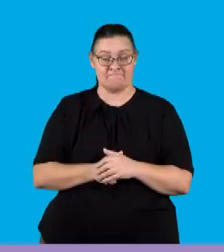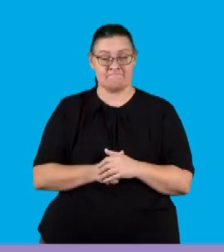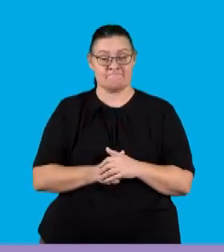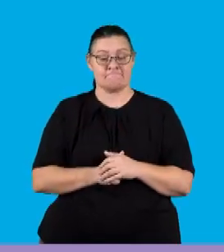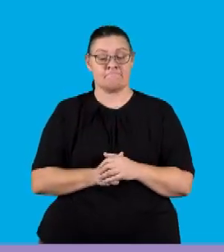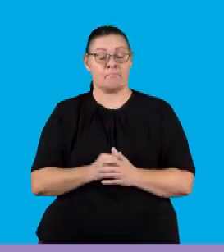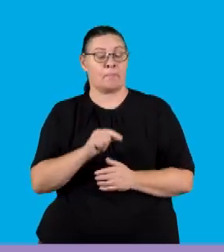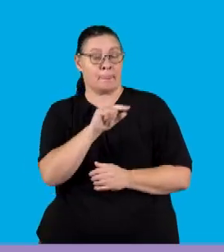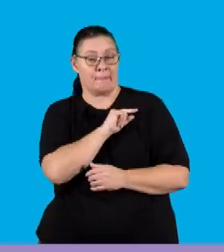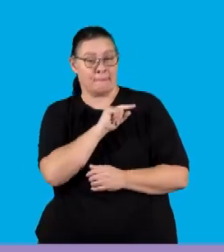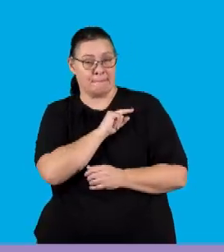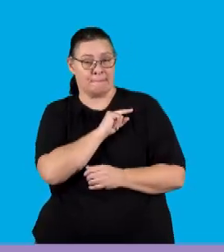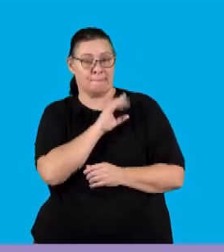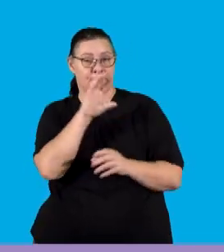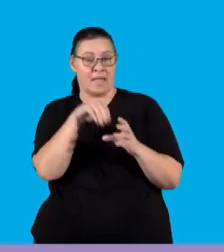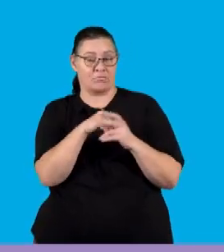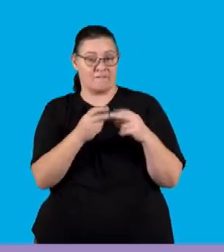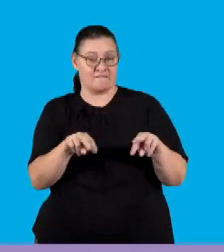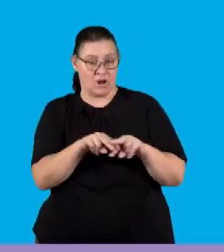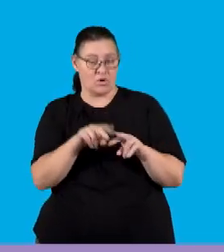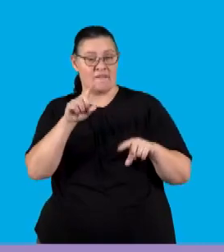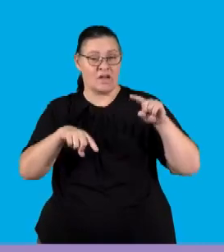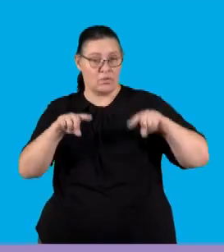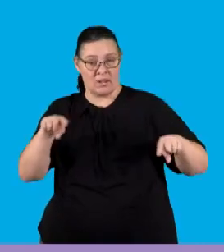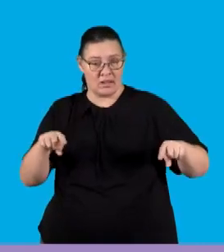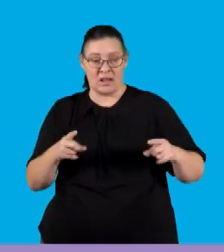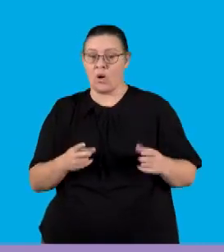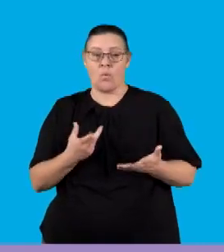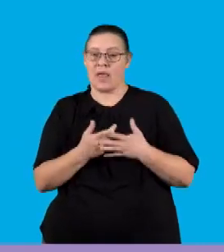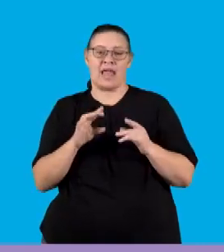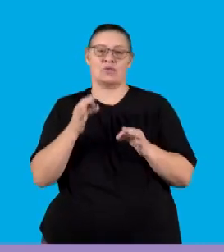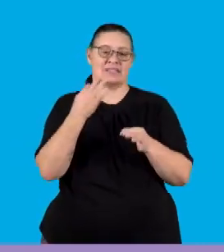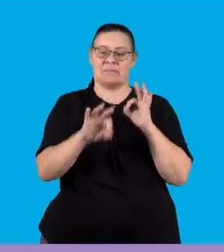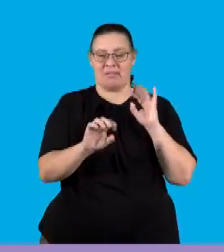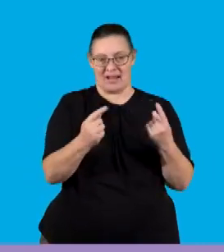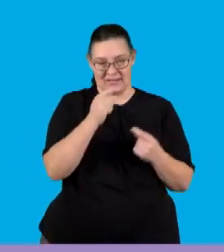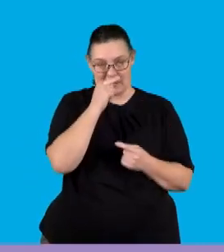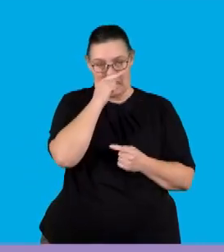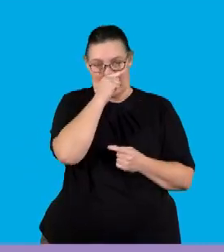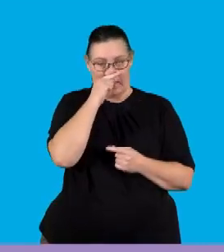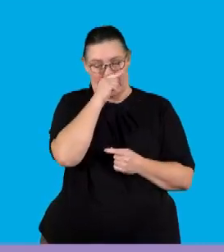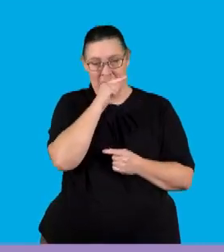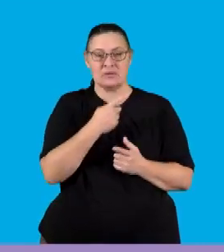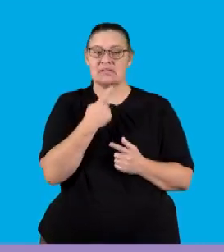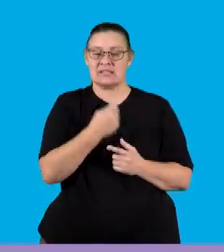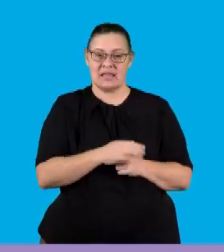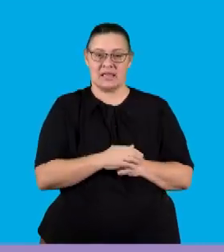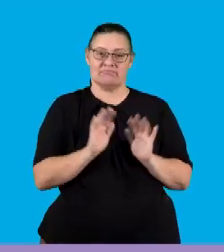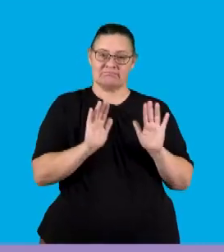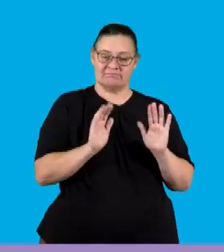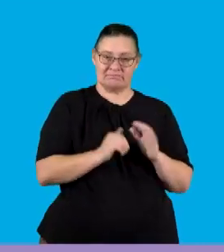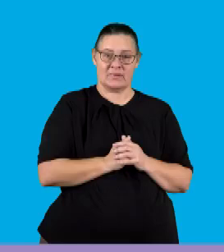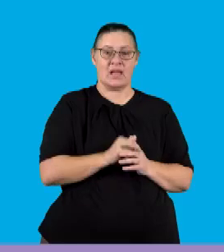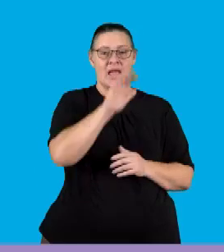Now, because this input value is a variable, we cannot simplify that further. So we are just going to leave it as